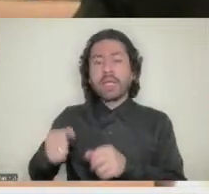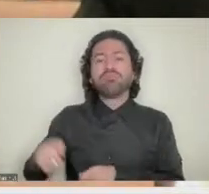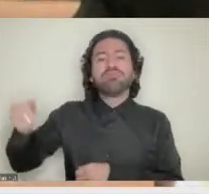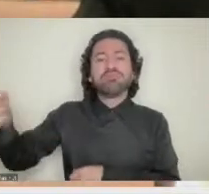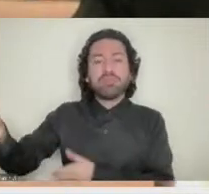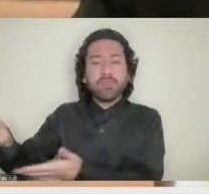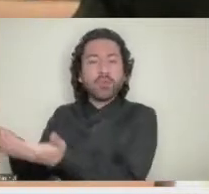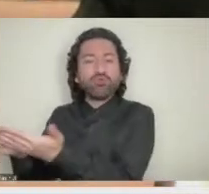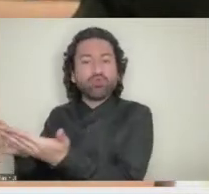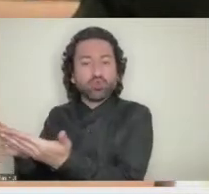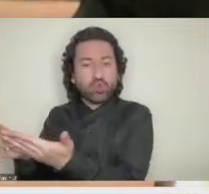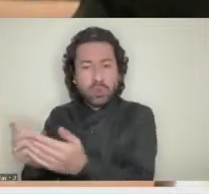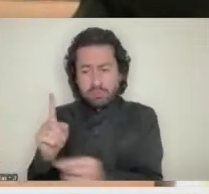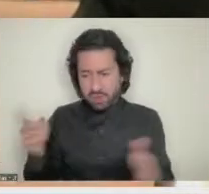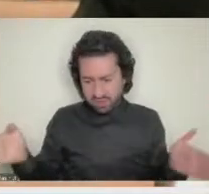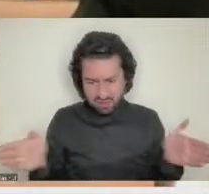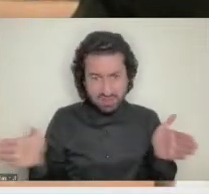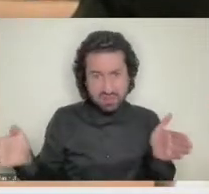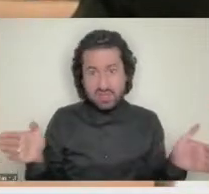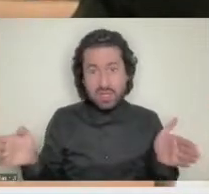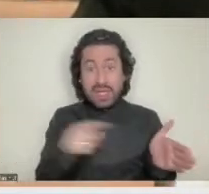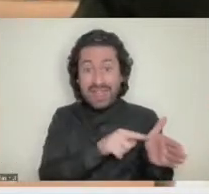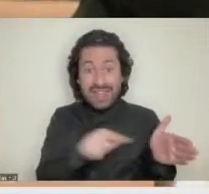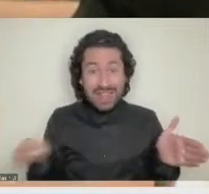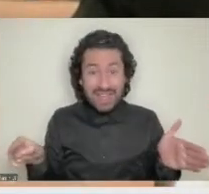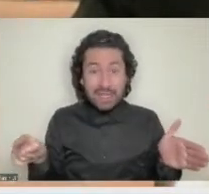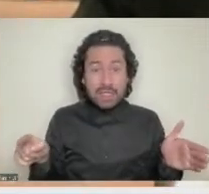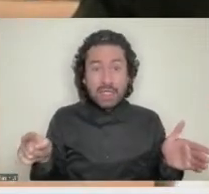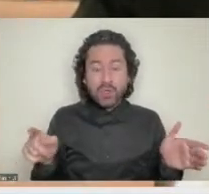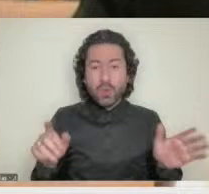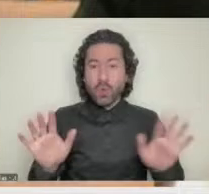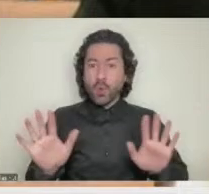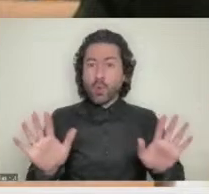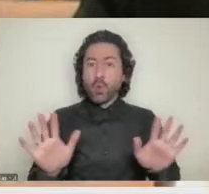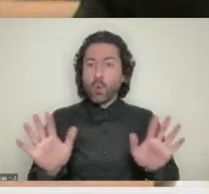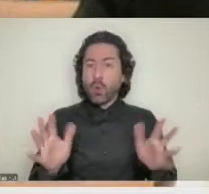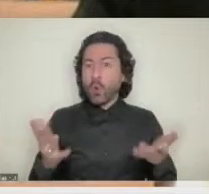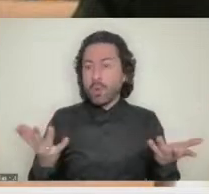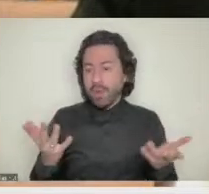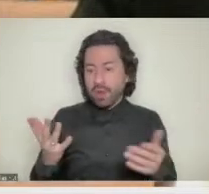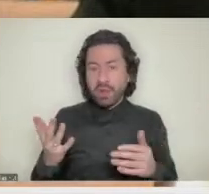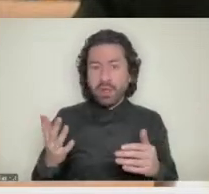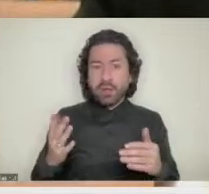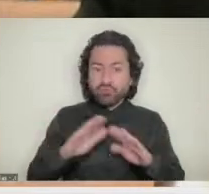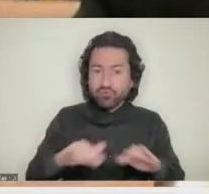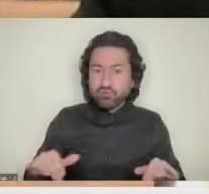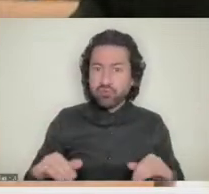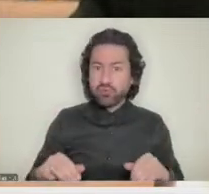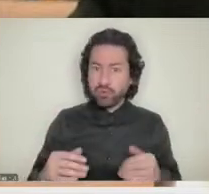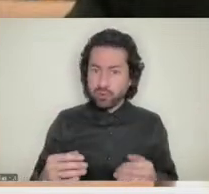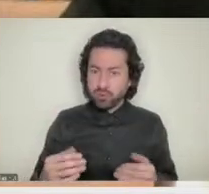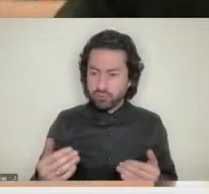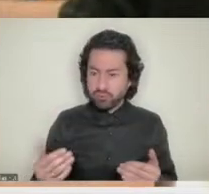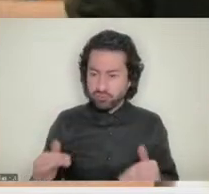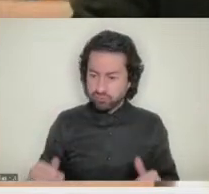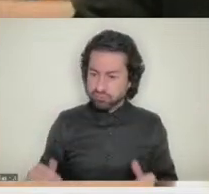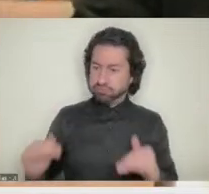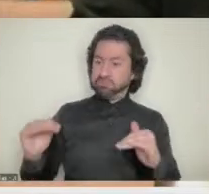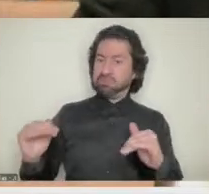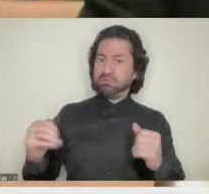have a space there that can be dangerous for the development of children, or for